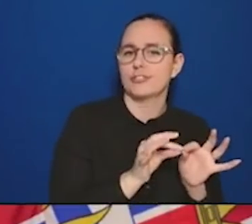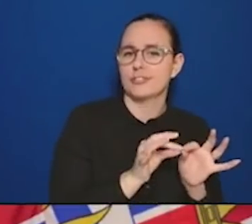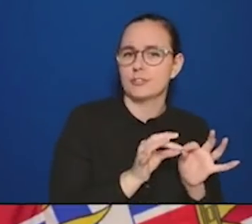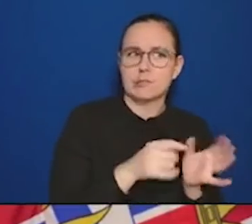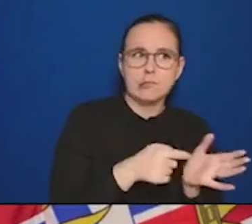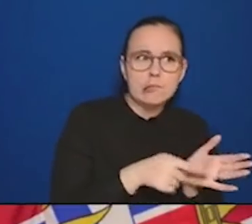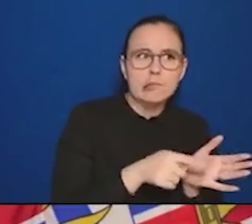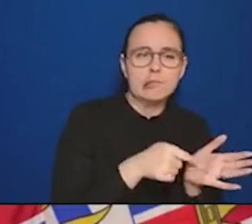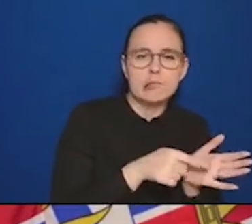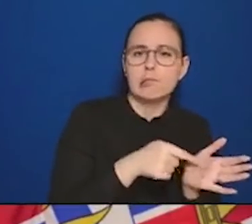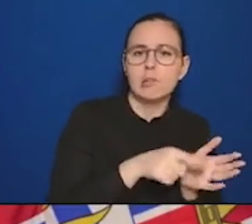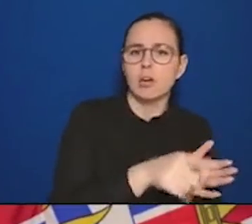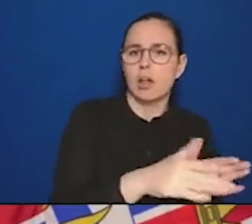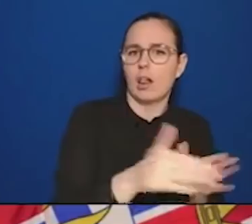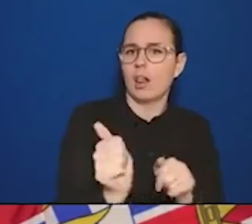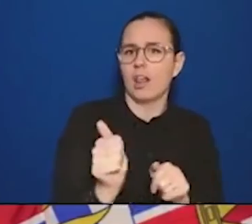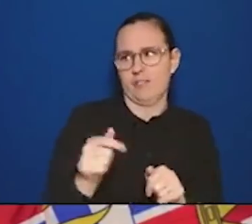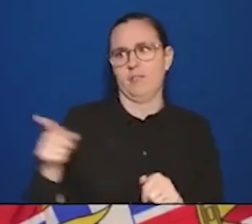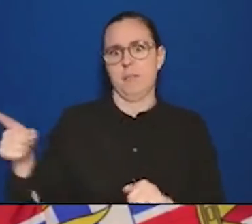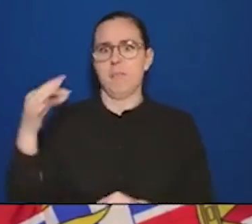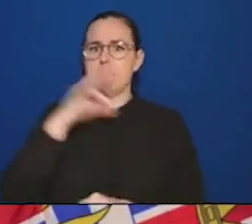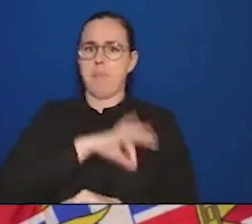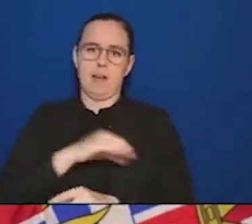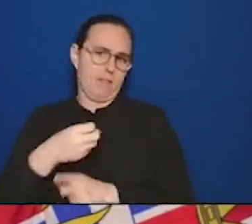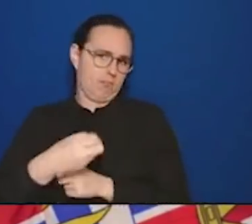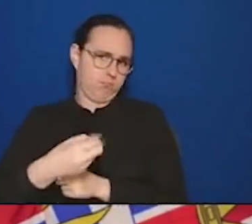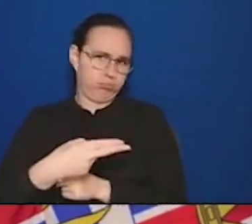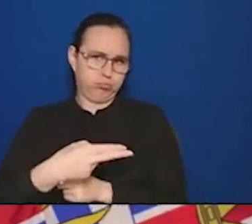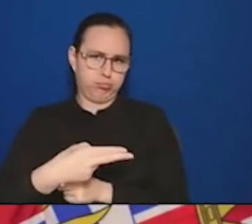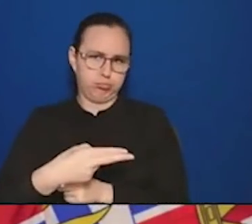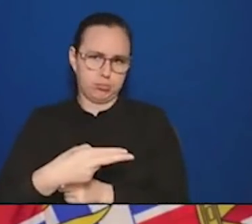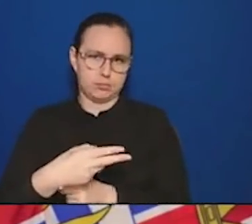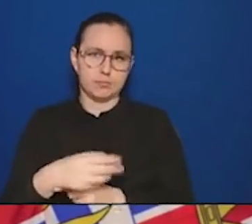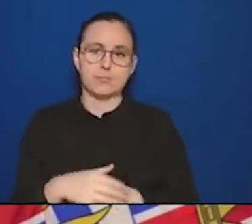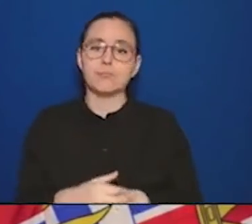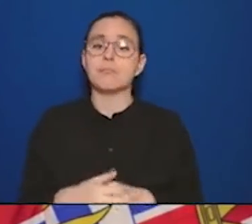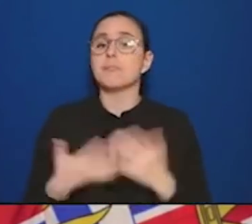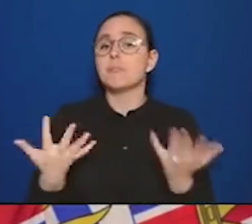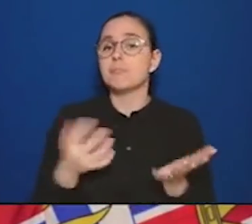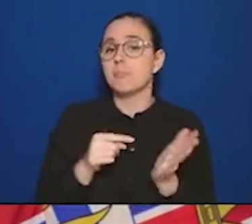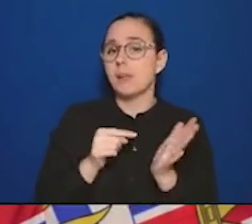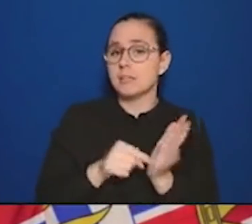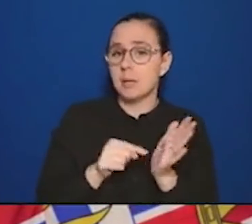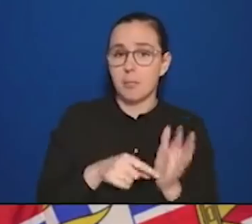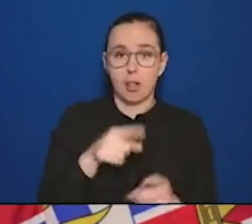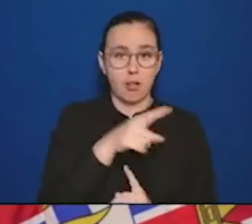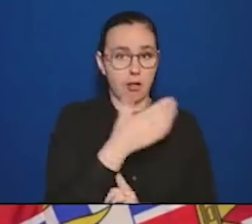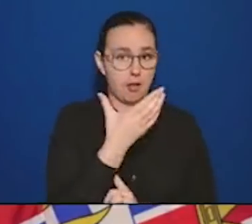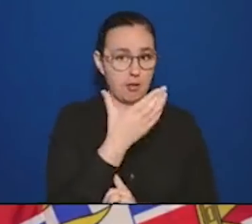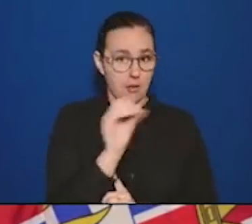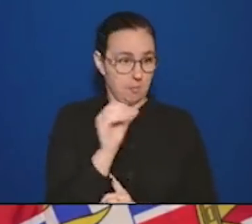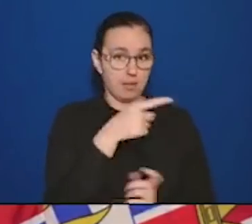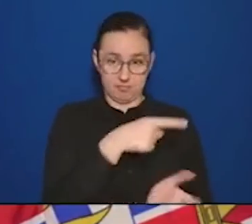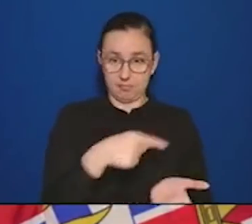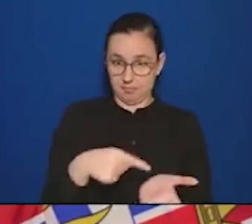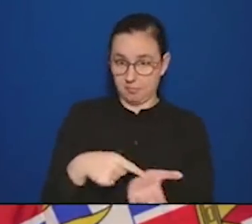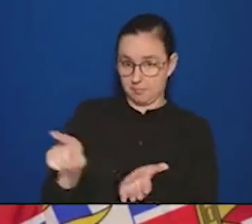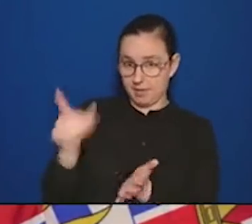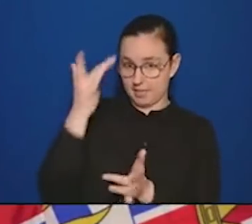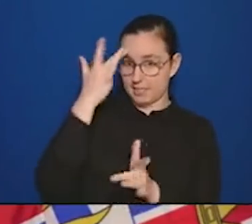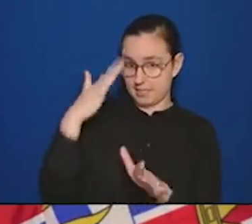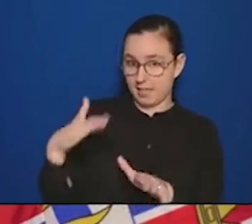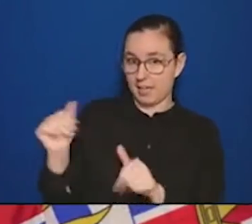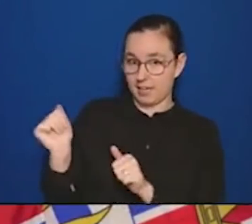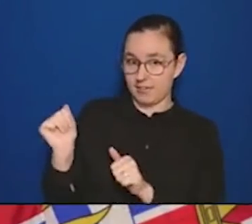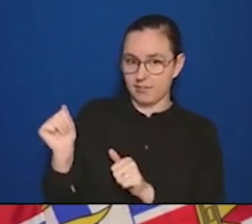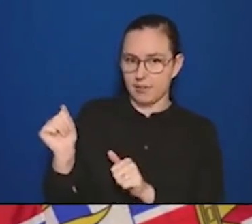example, the business who have paid sick leave provisions, they have a healthier and more productive workers. They have increased